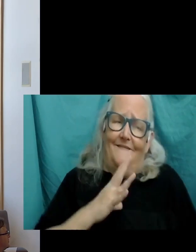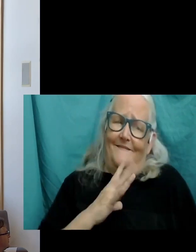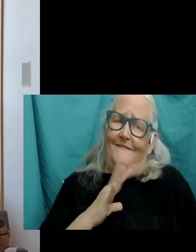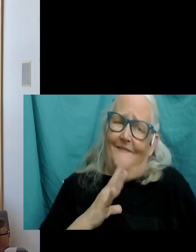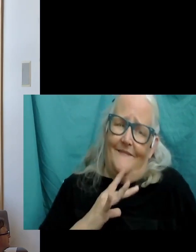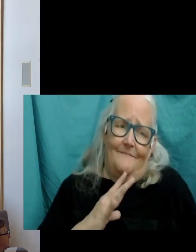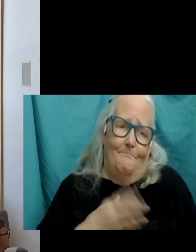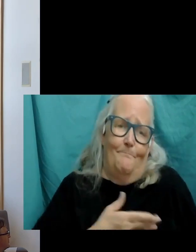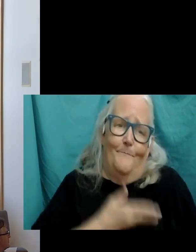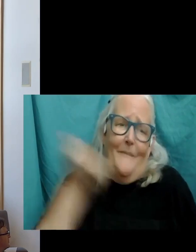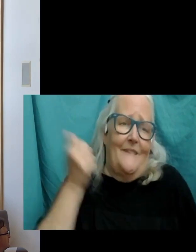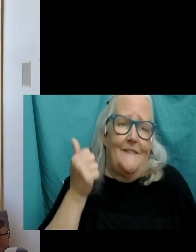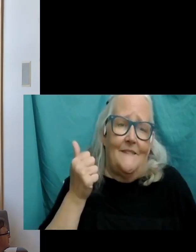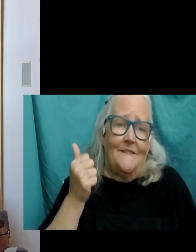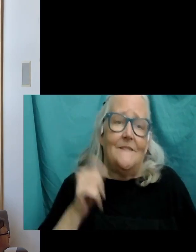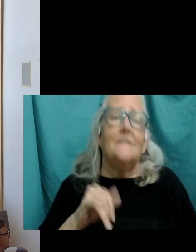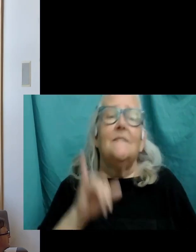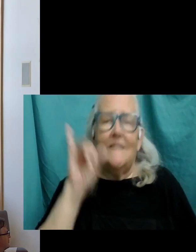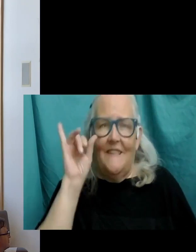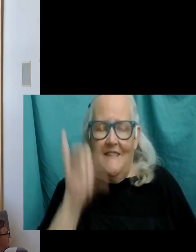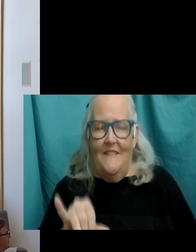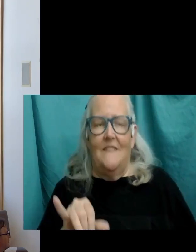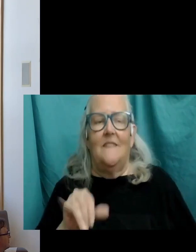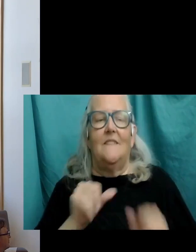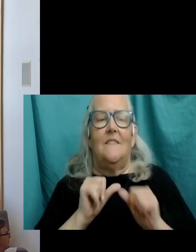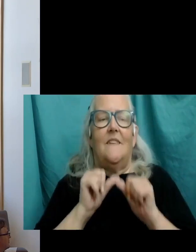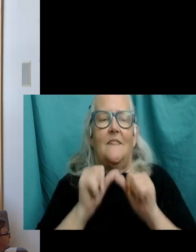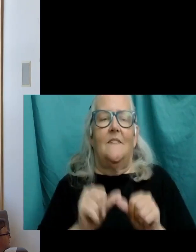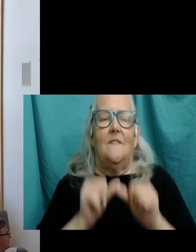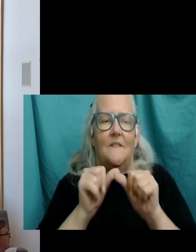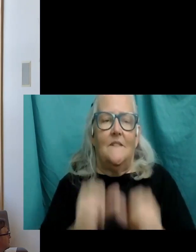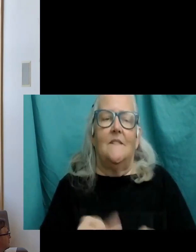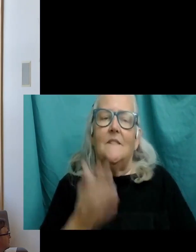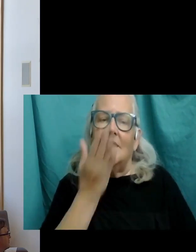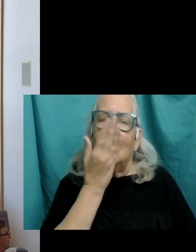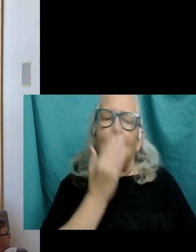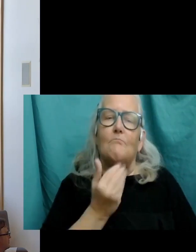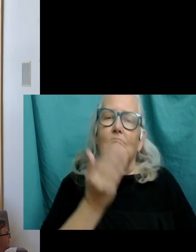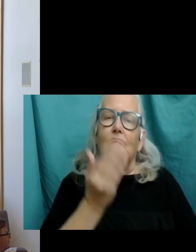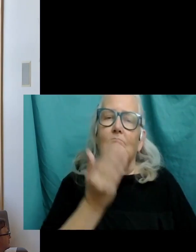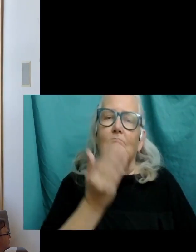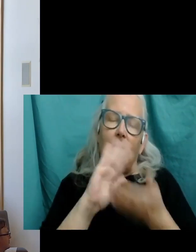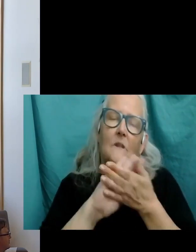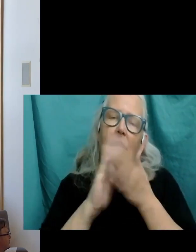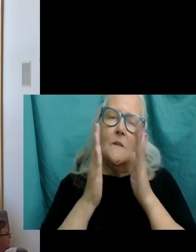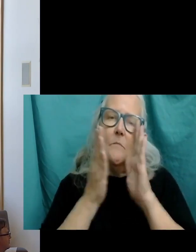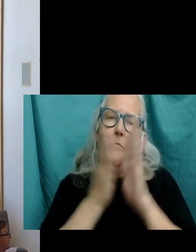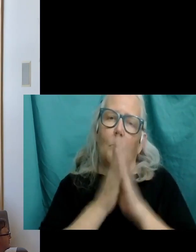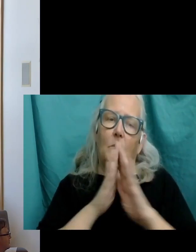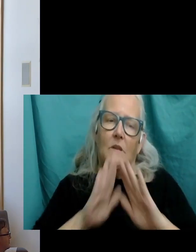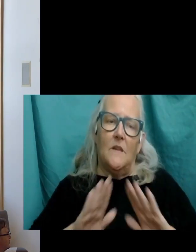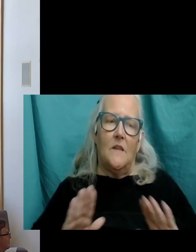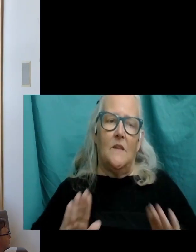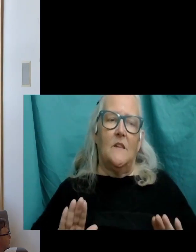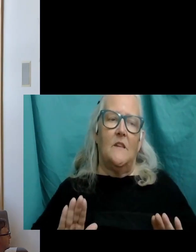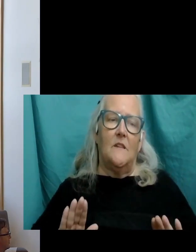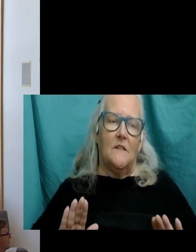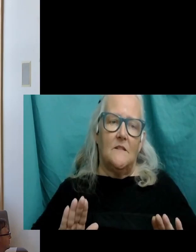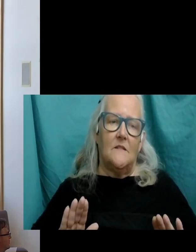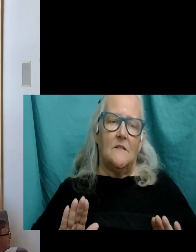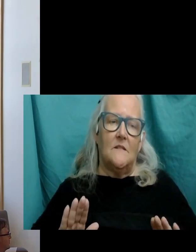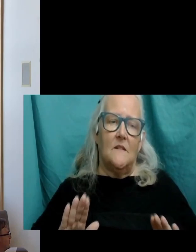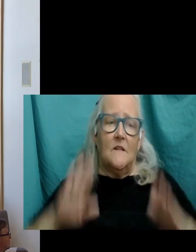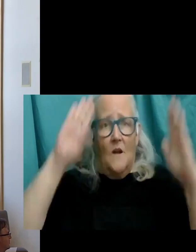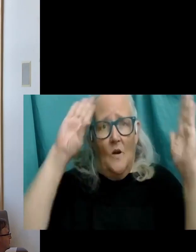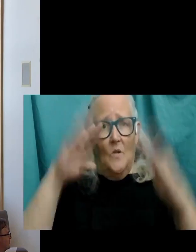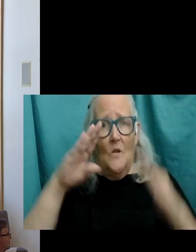of gifts is a sweet lasting peace. May